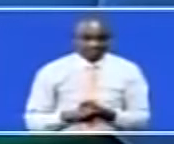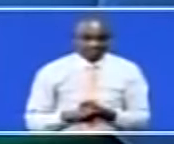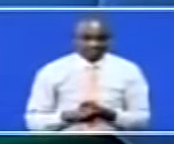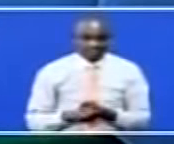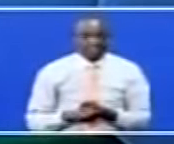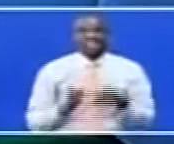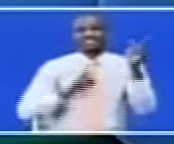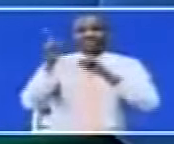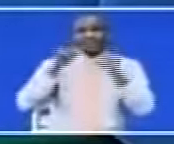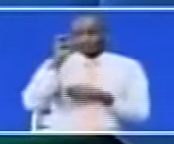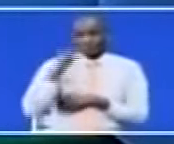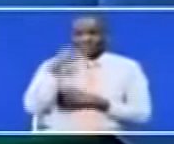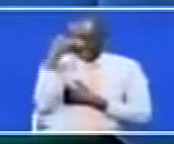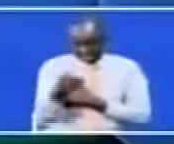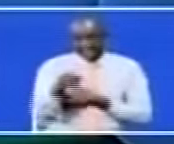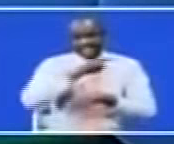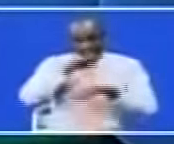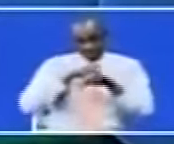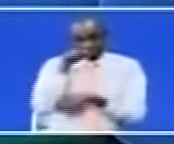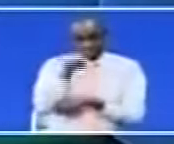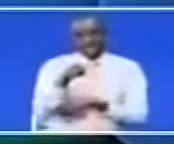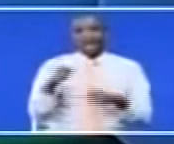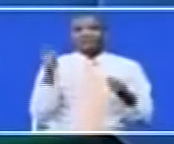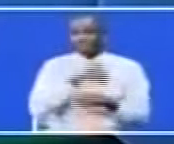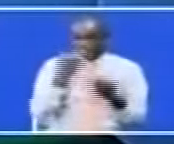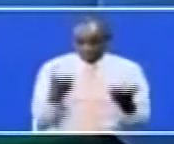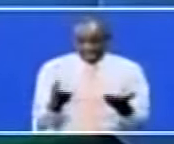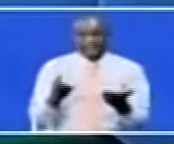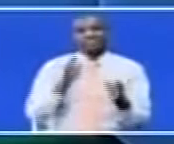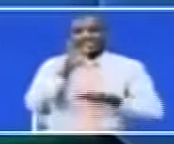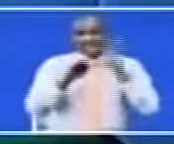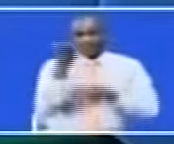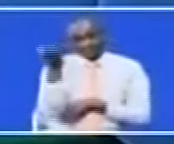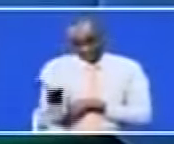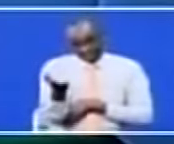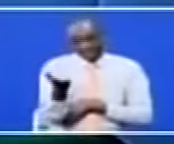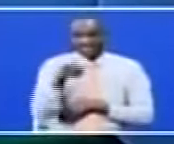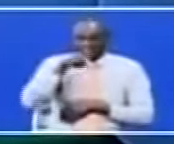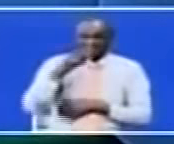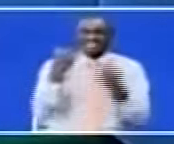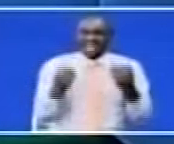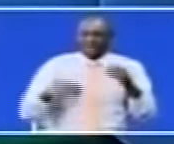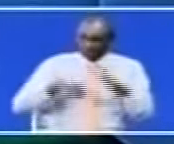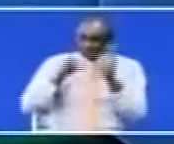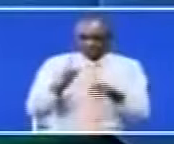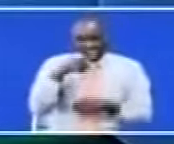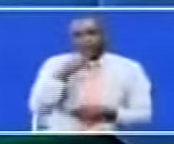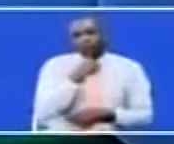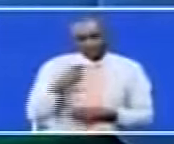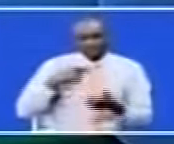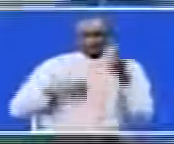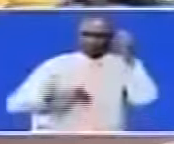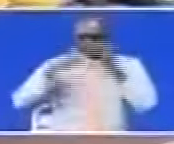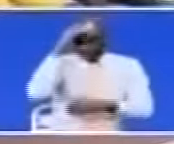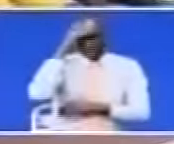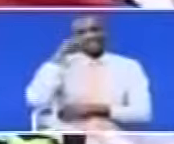The Safaricom Next Generation National Trials entered day 2 at Nyayo National Stadium, with aspiring young footballers hoping to make it to the